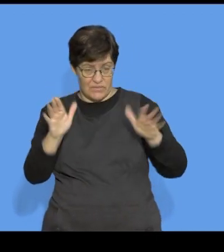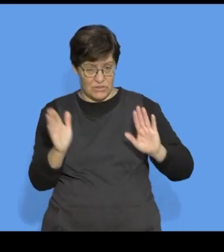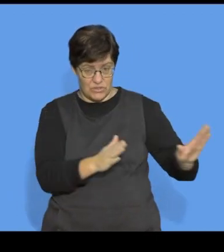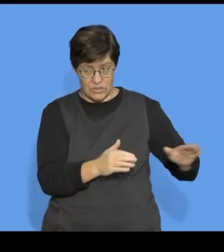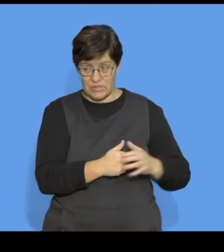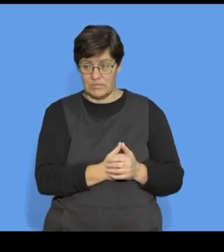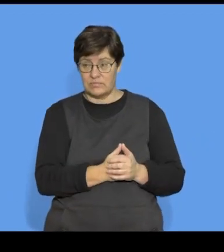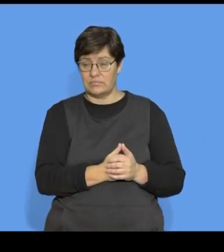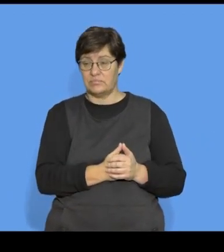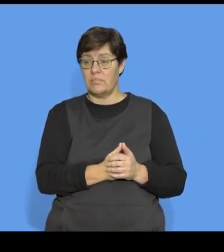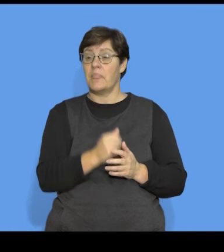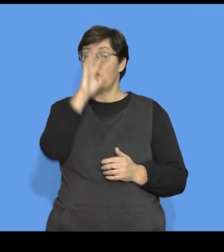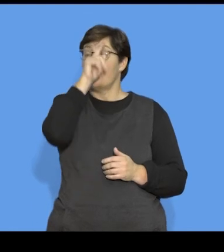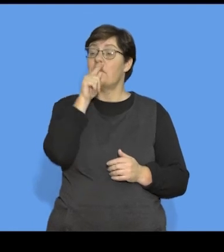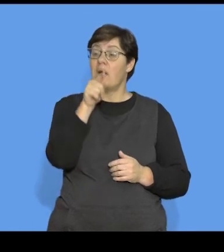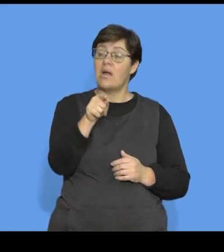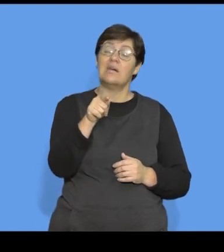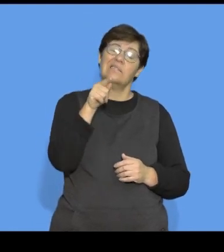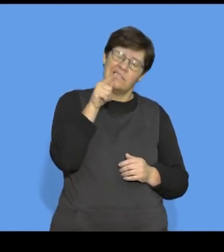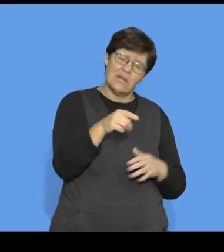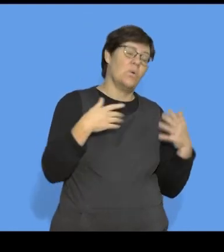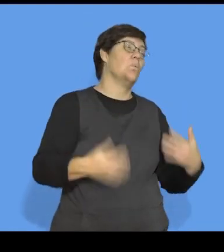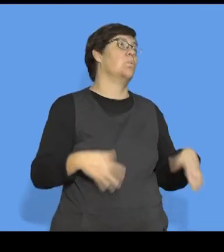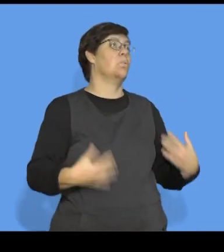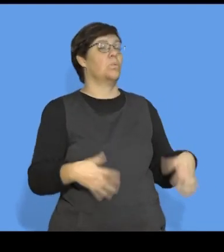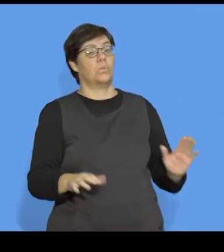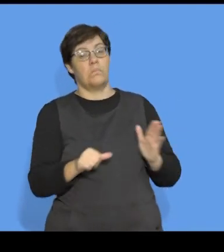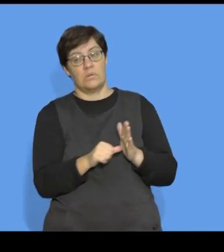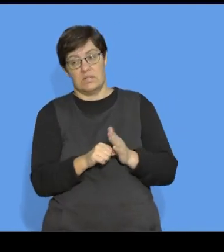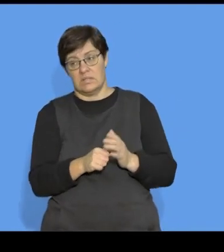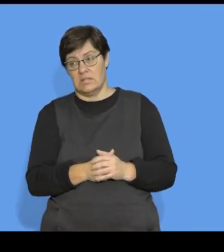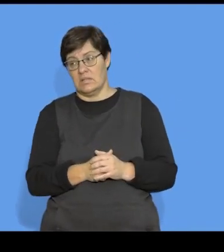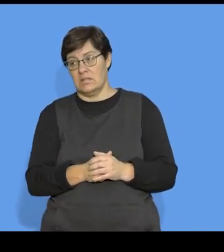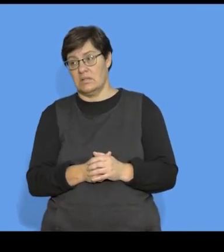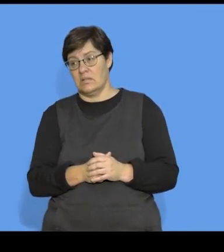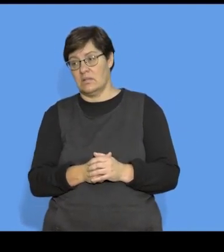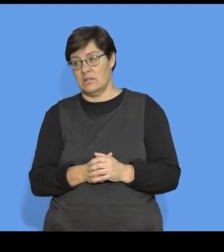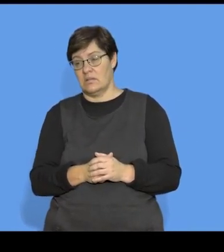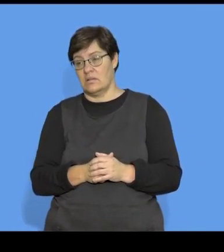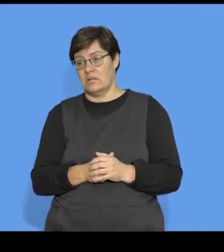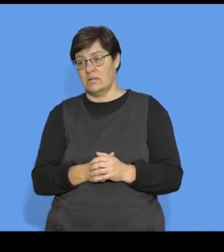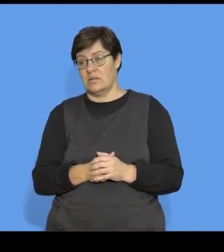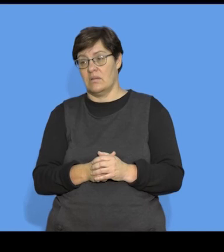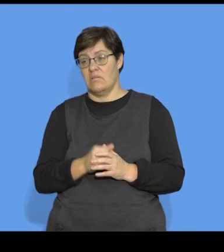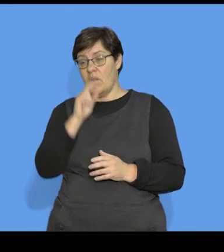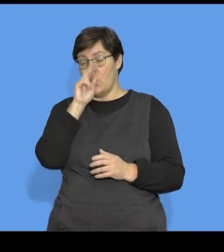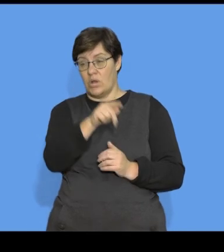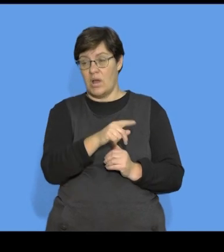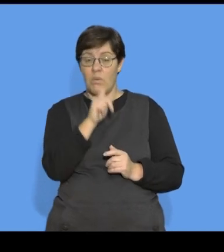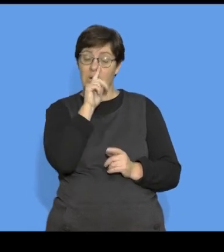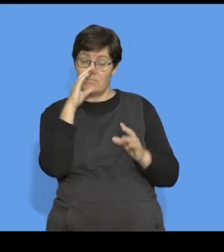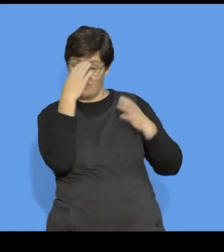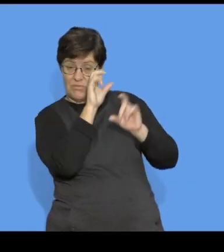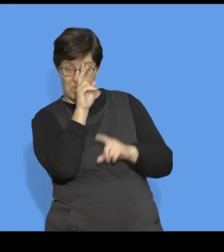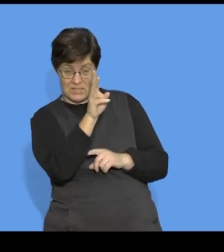261,000. We've dealt with that. Remember what we said, and this is very, very, very important here, guys. If we look at this one